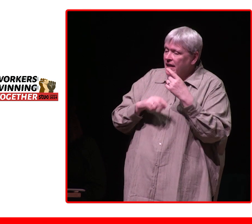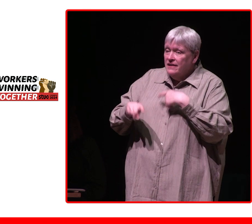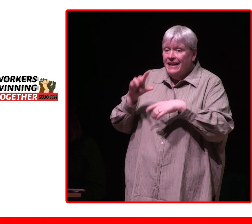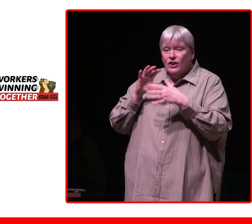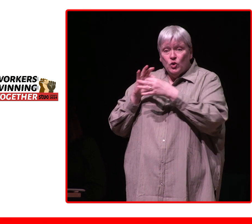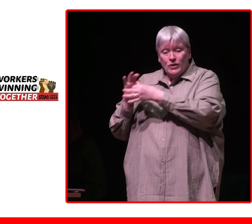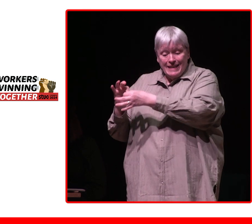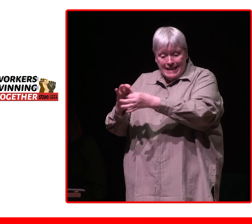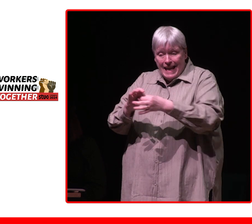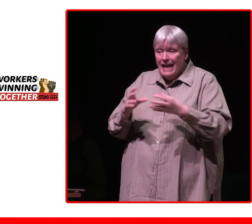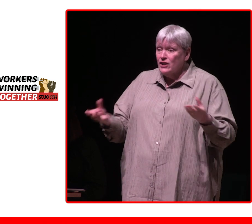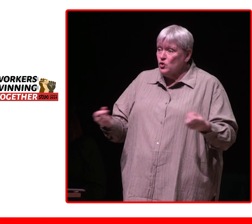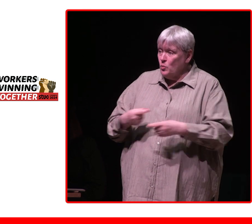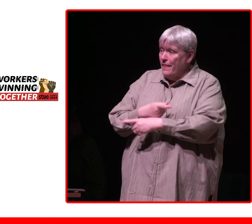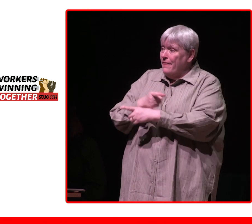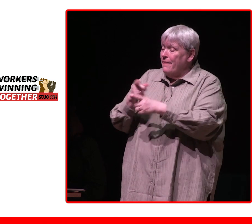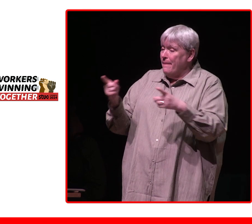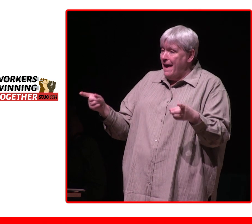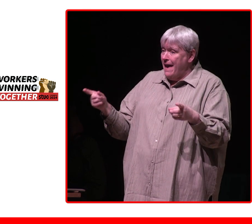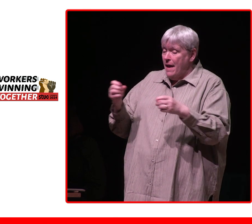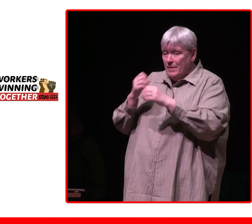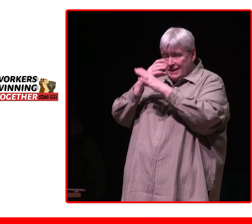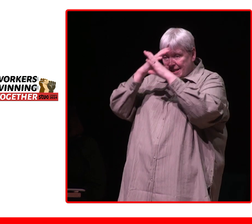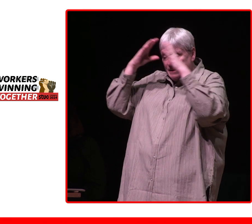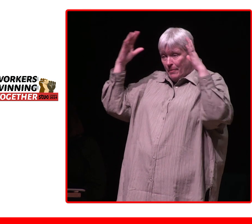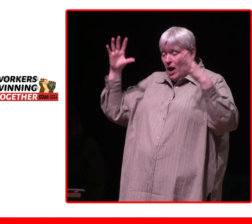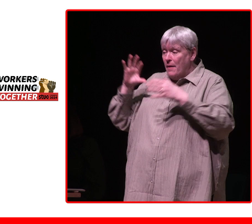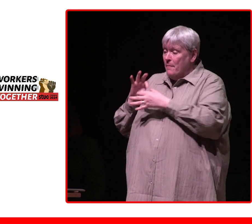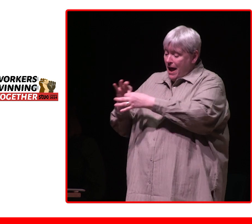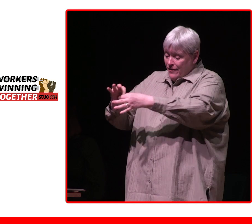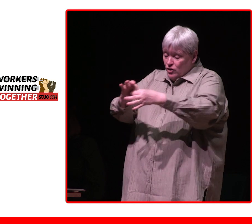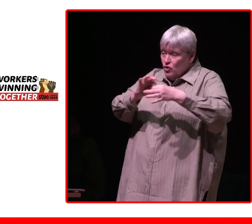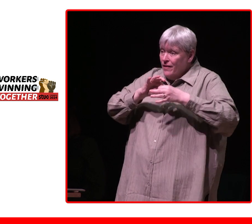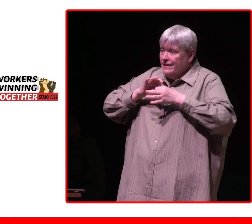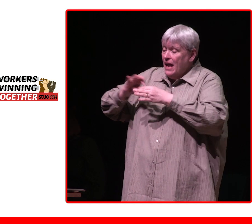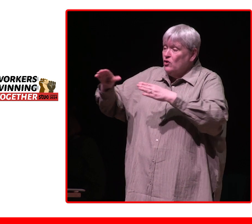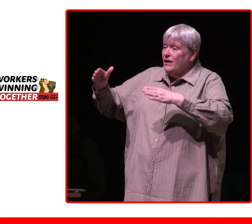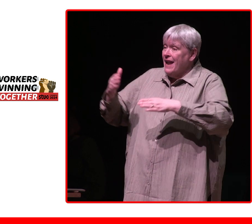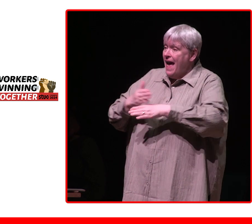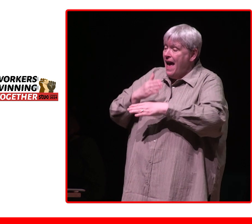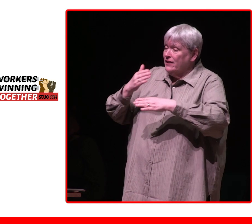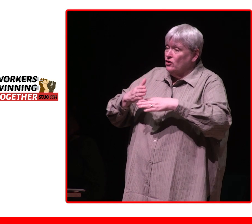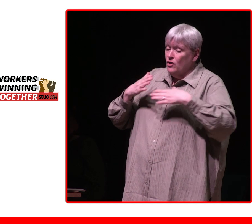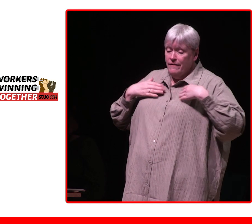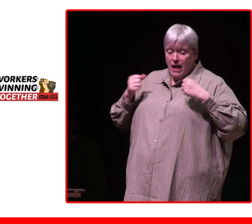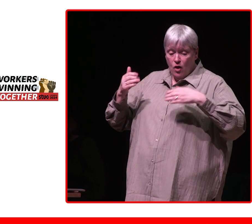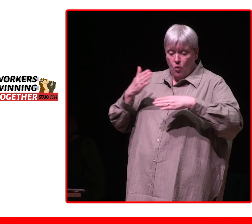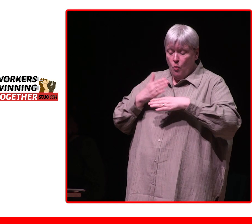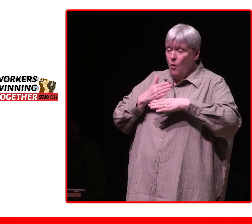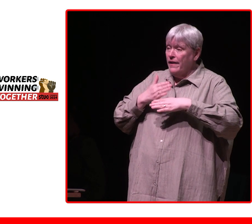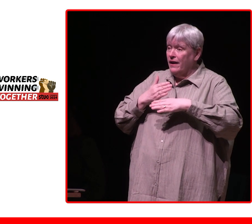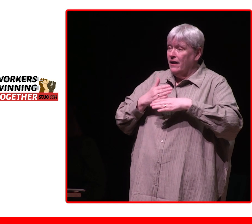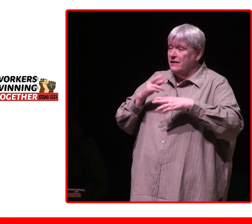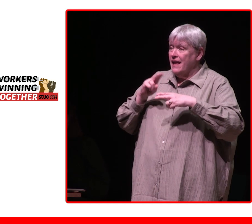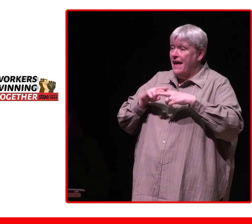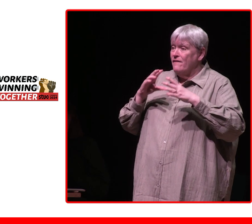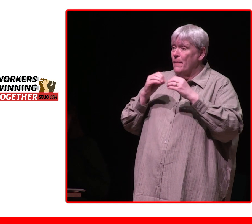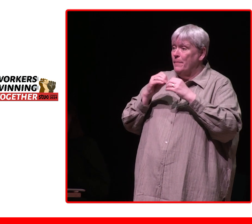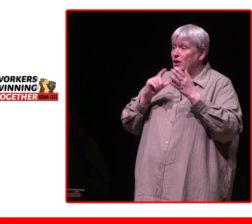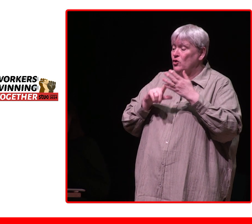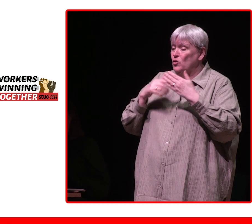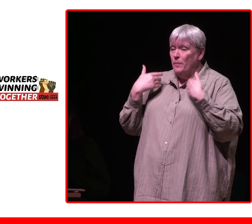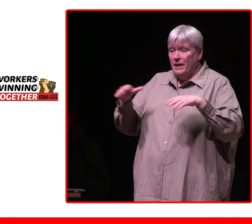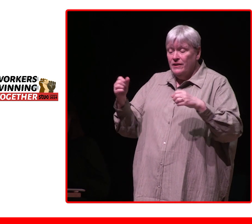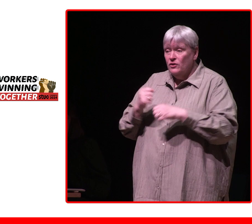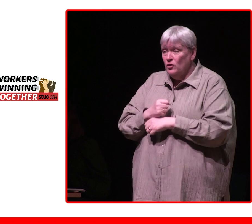them, inspired by the solidarity and action of the health workers and the FBU have done.